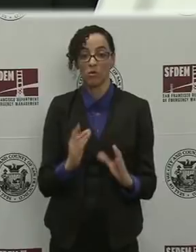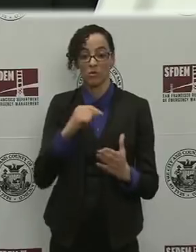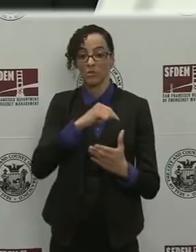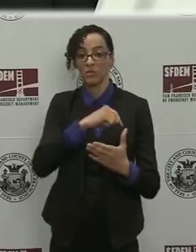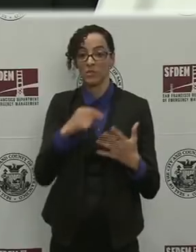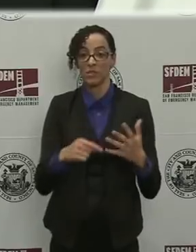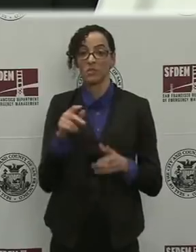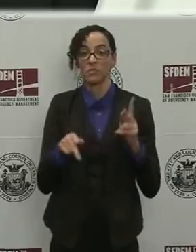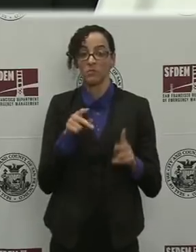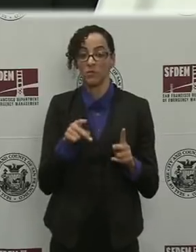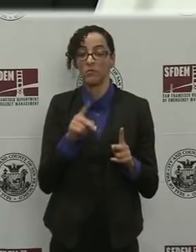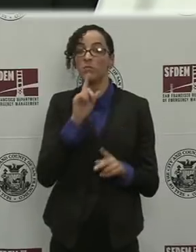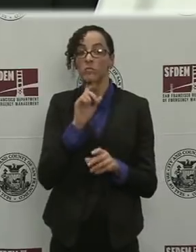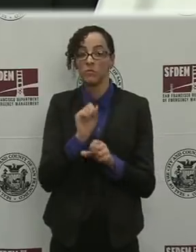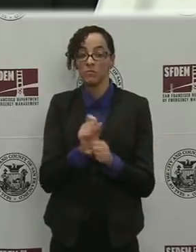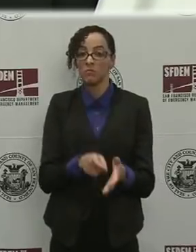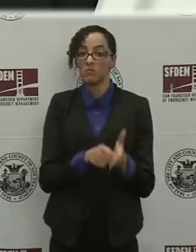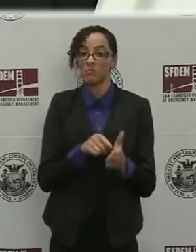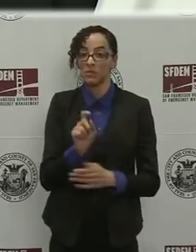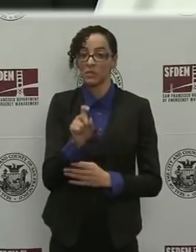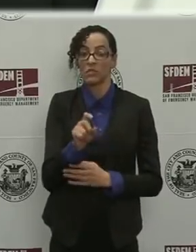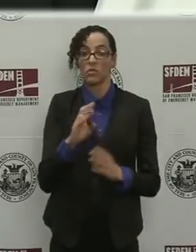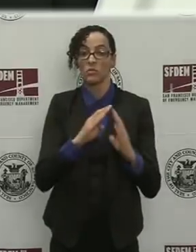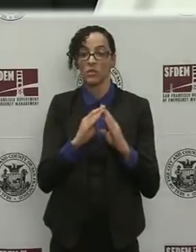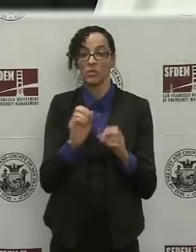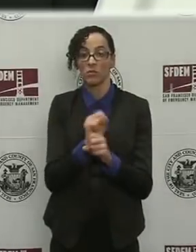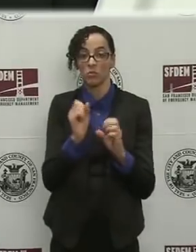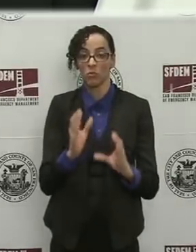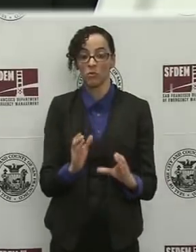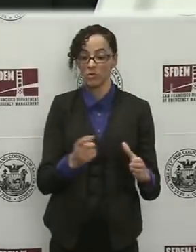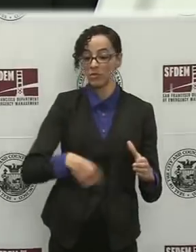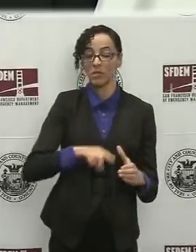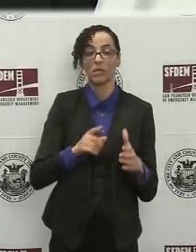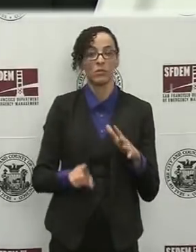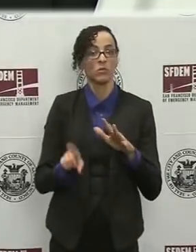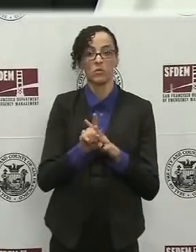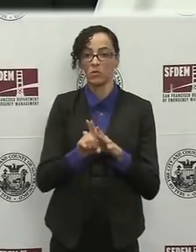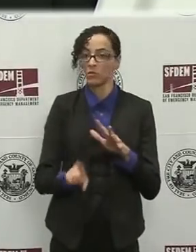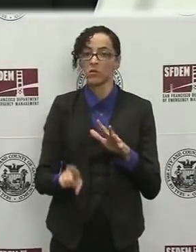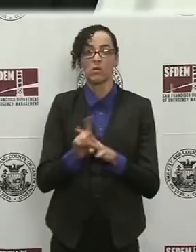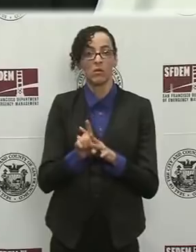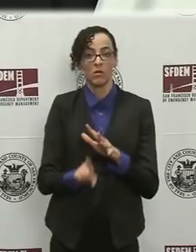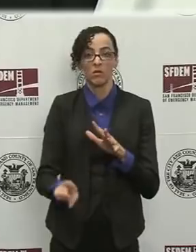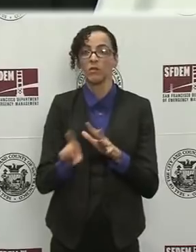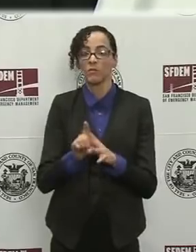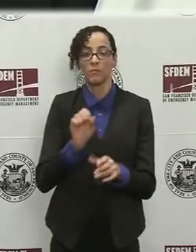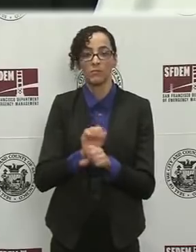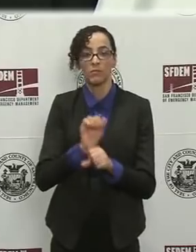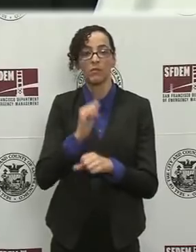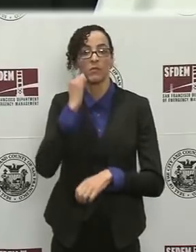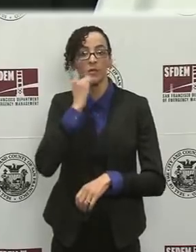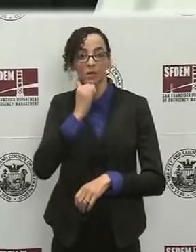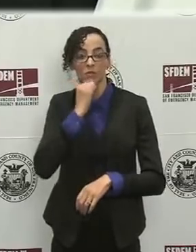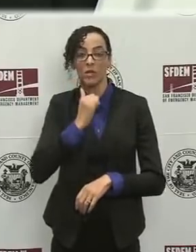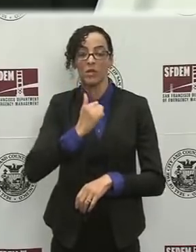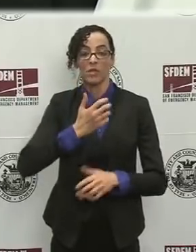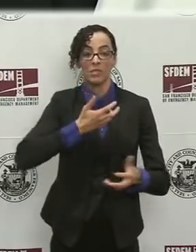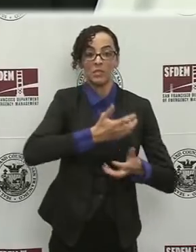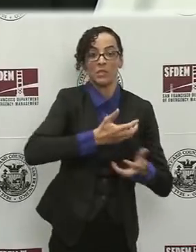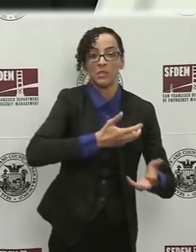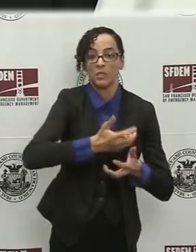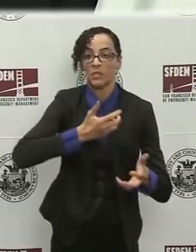essential city workers who are showing up and who are interacting with the public more